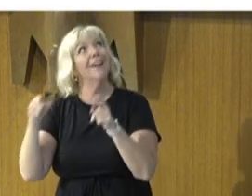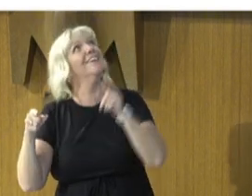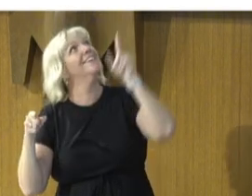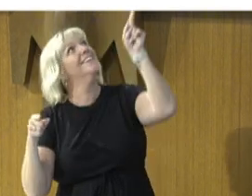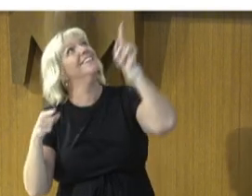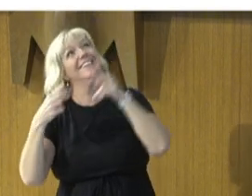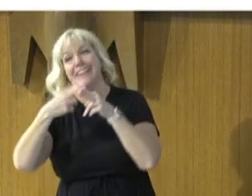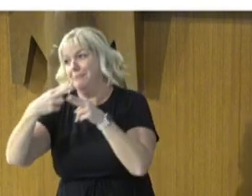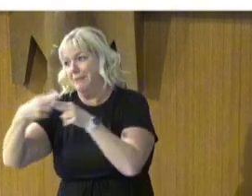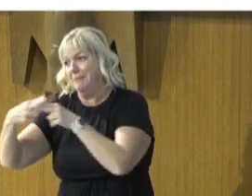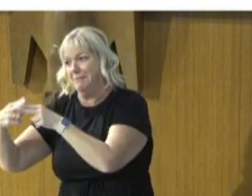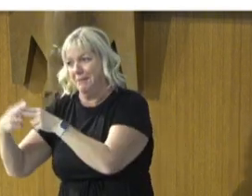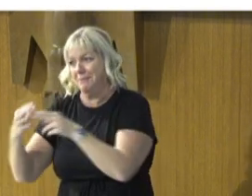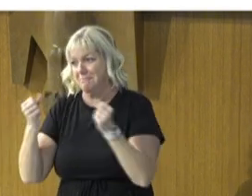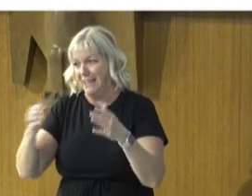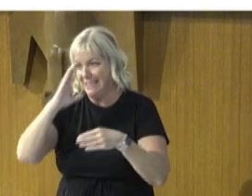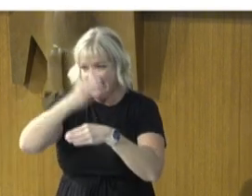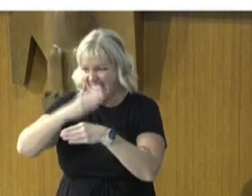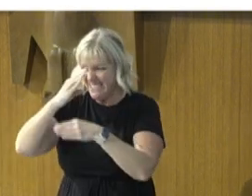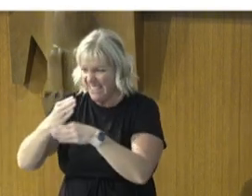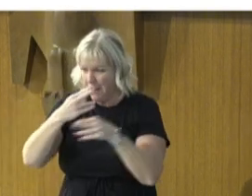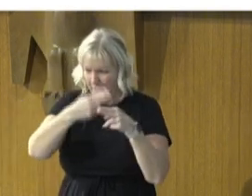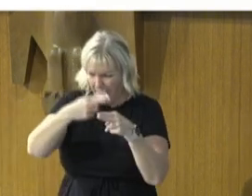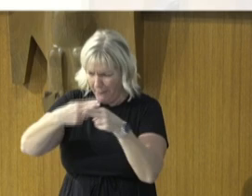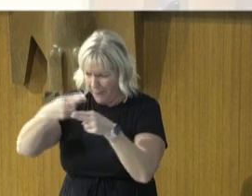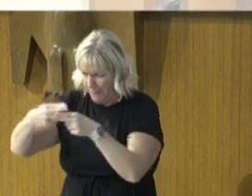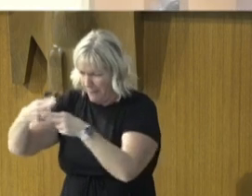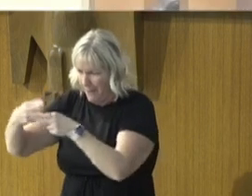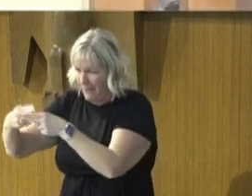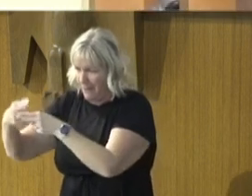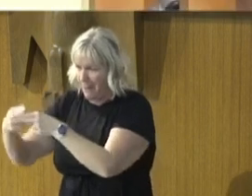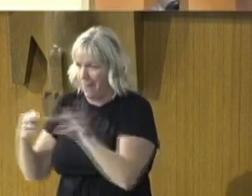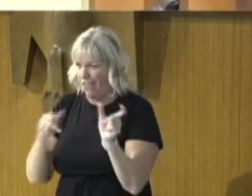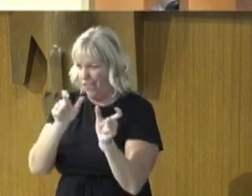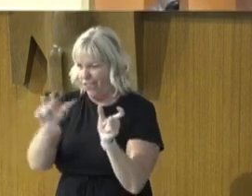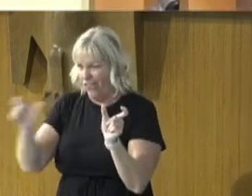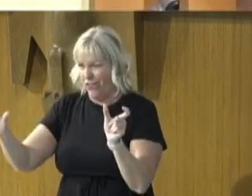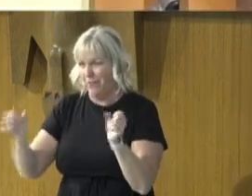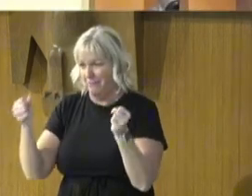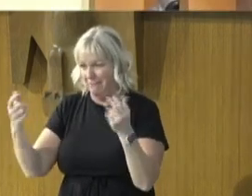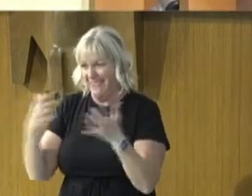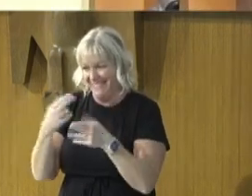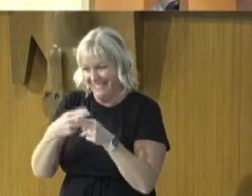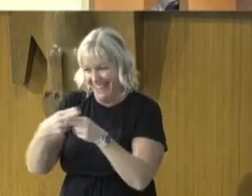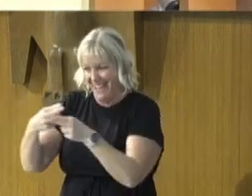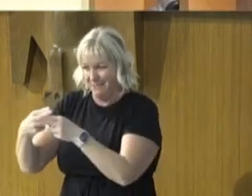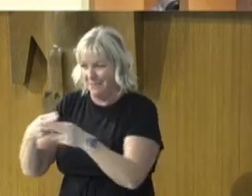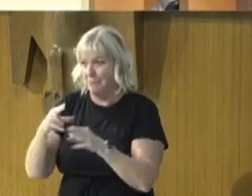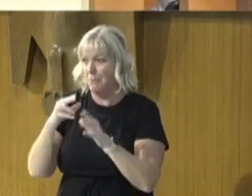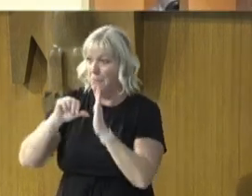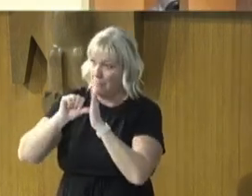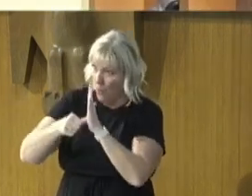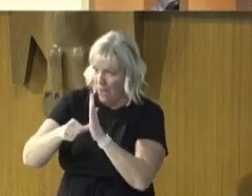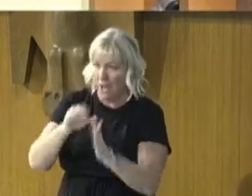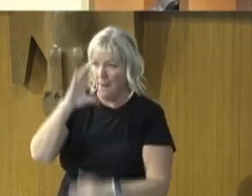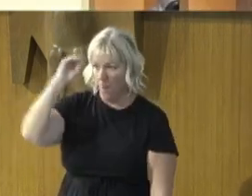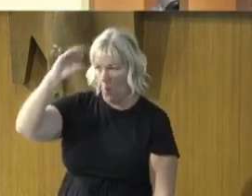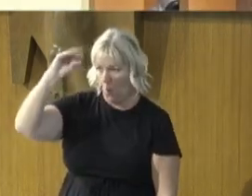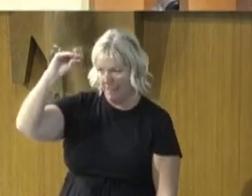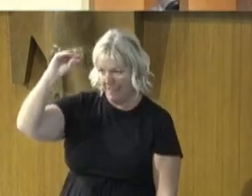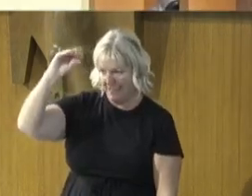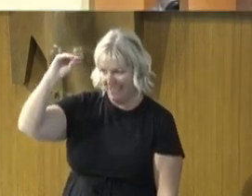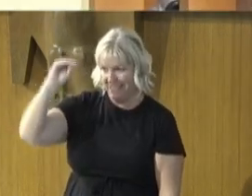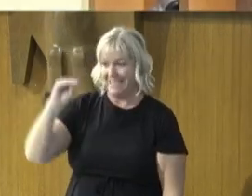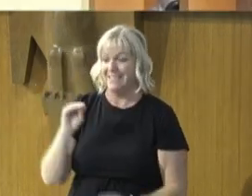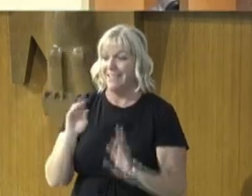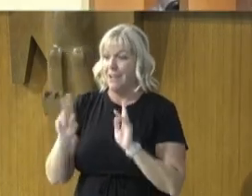Tahath his son, Zabad his son, Shulatheah his son, and Azar and Eliad. Now the people of